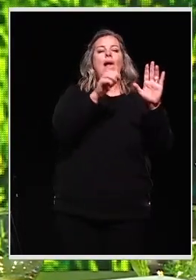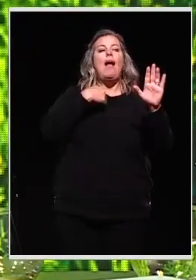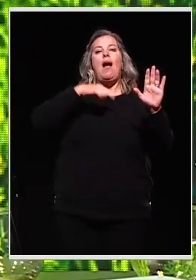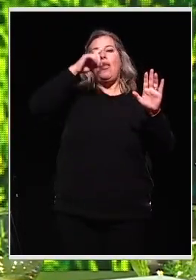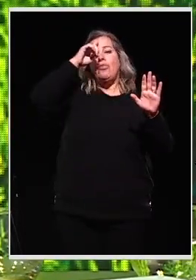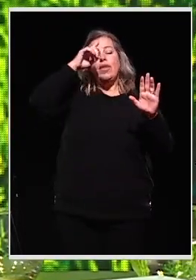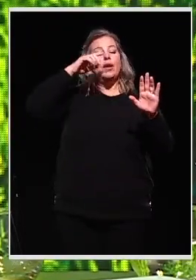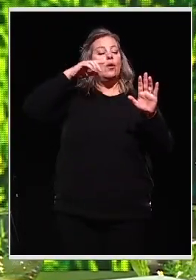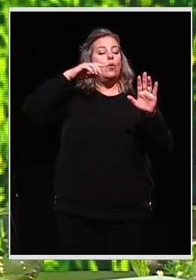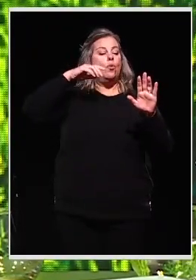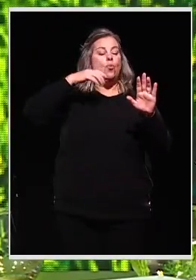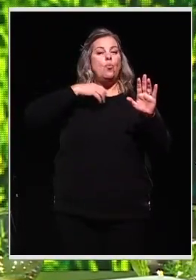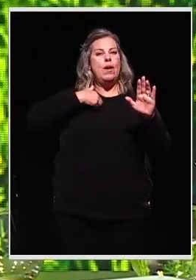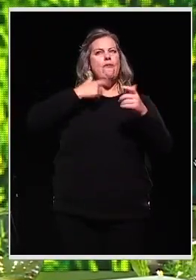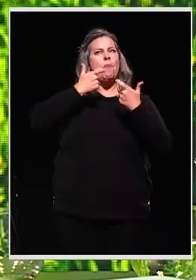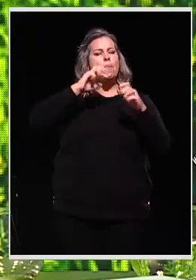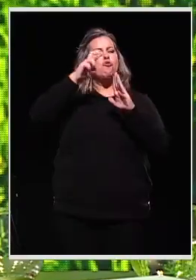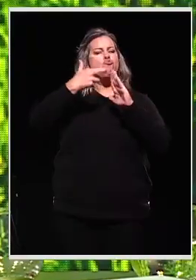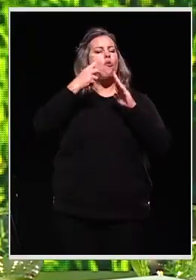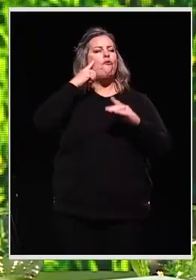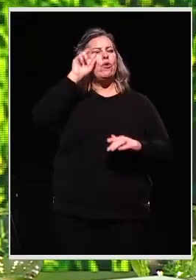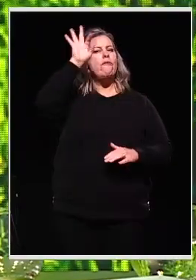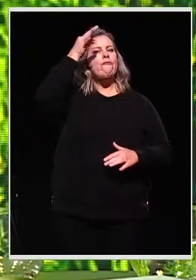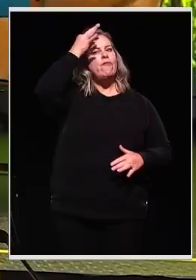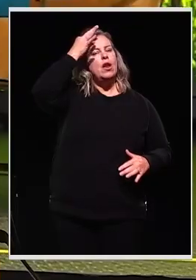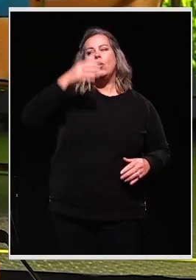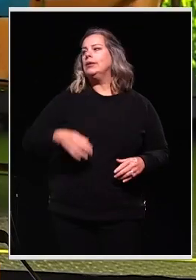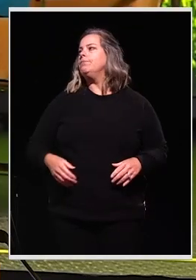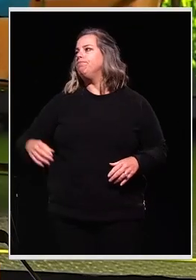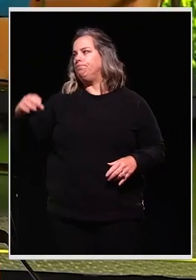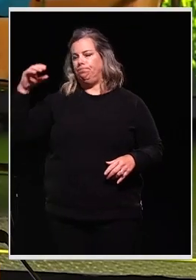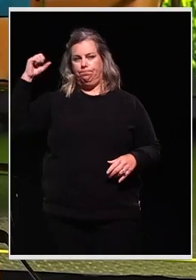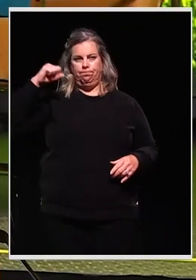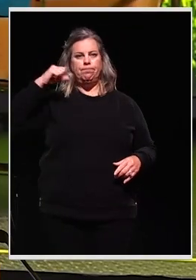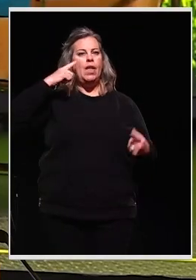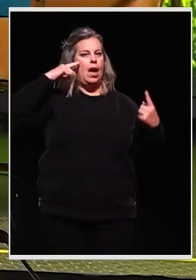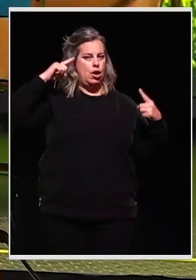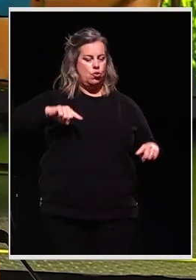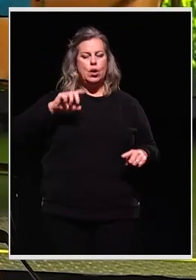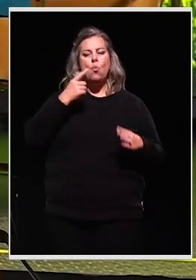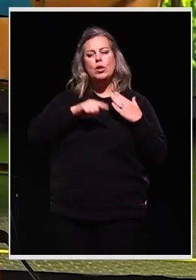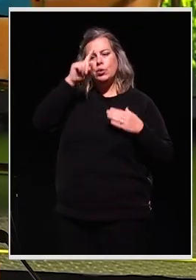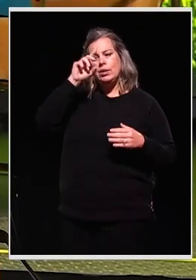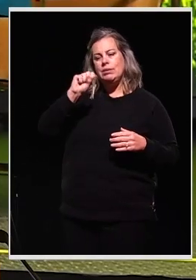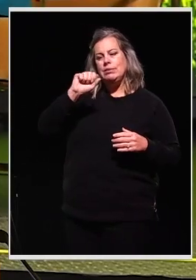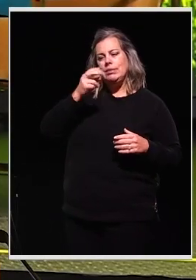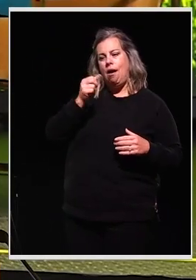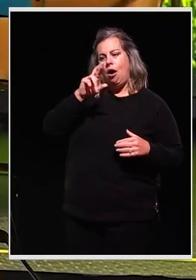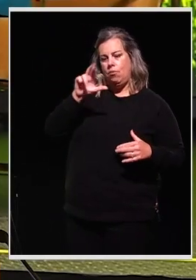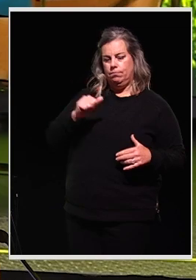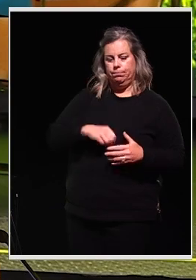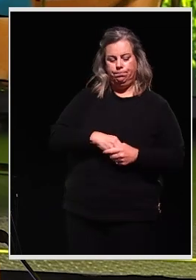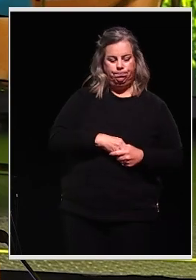big role for federal government. Yeah, I think so too. And what do you think, Sahara Moon, about that? About the role for